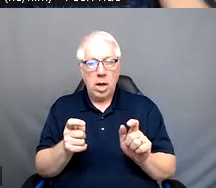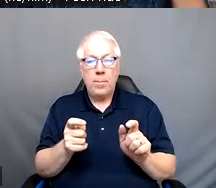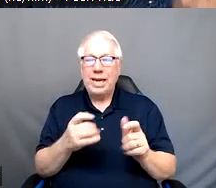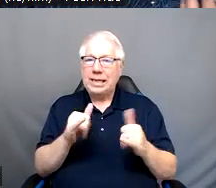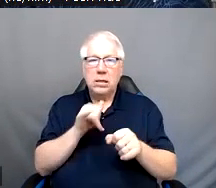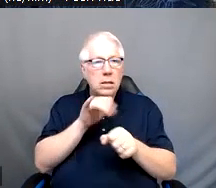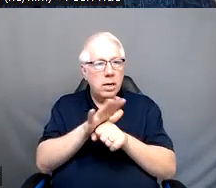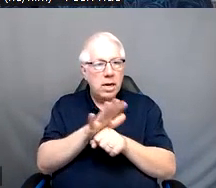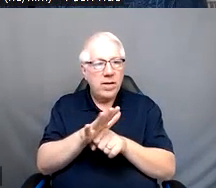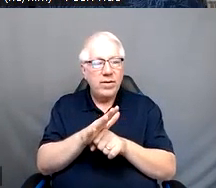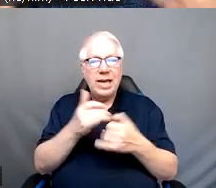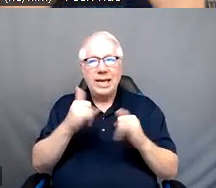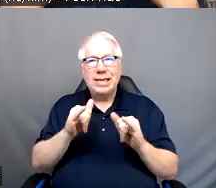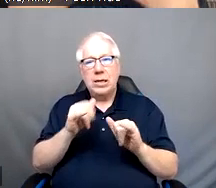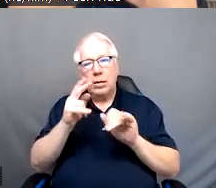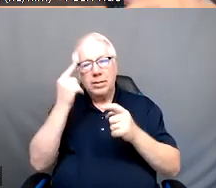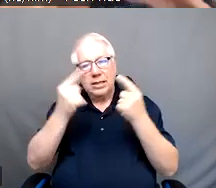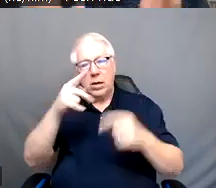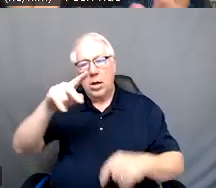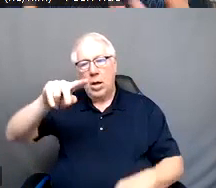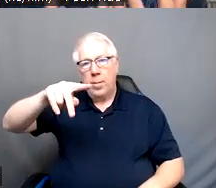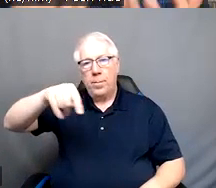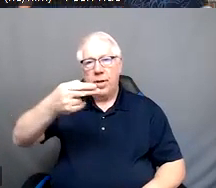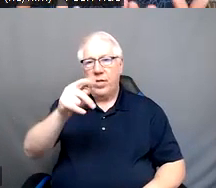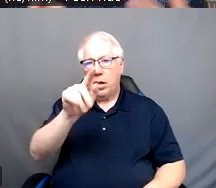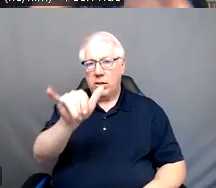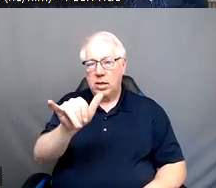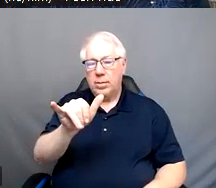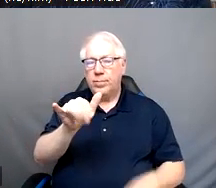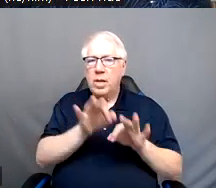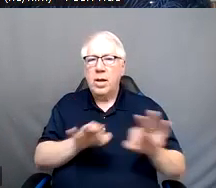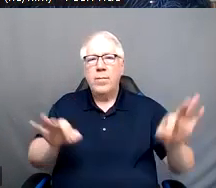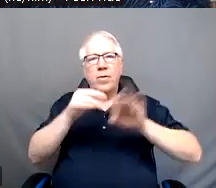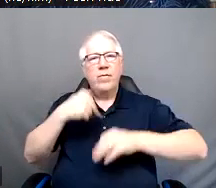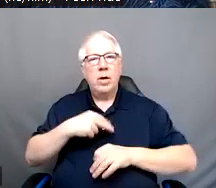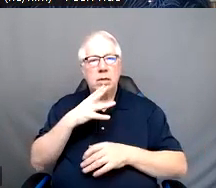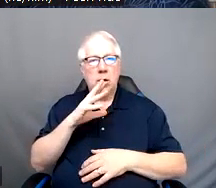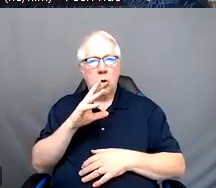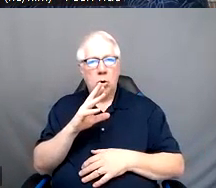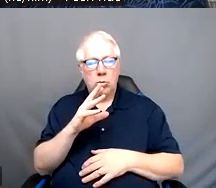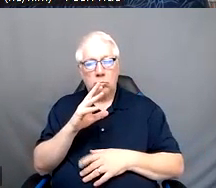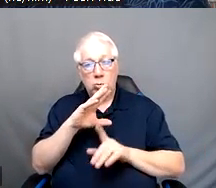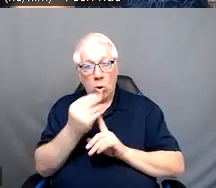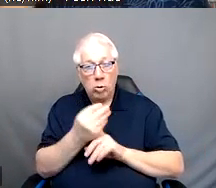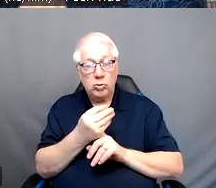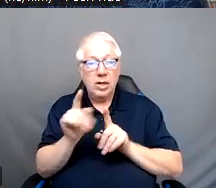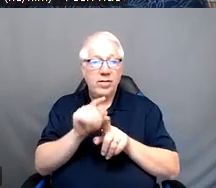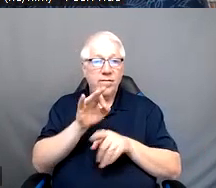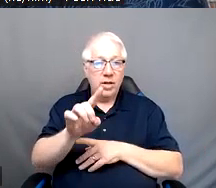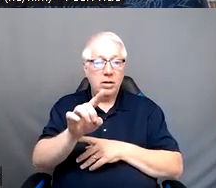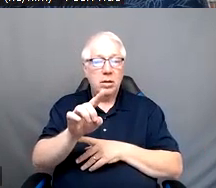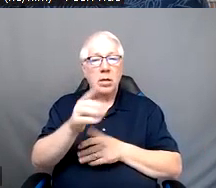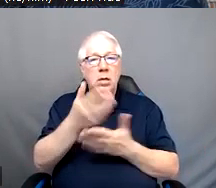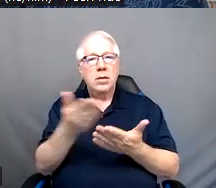still pathologized. So I think it's important for us to acknowledge this culturally as a field, that there are things